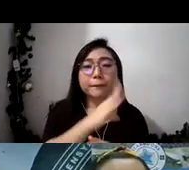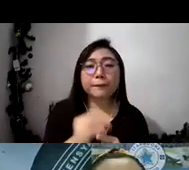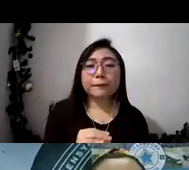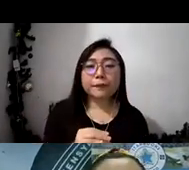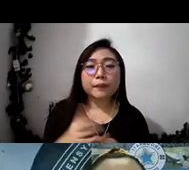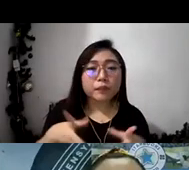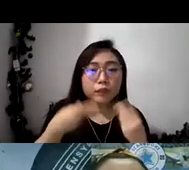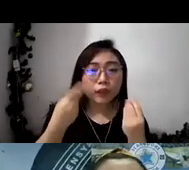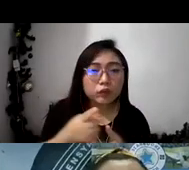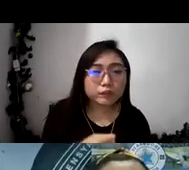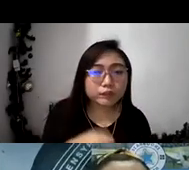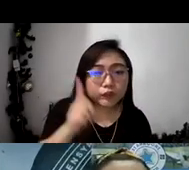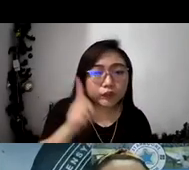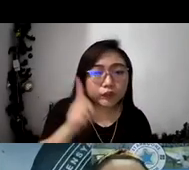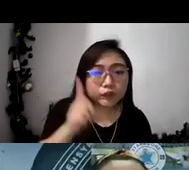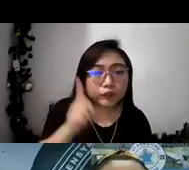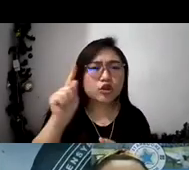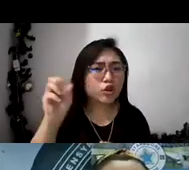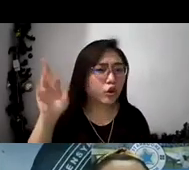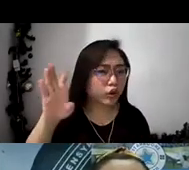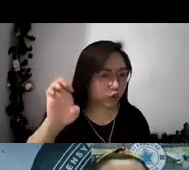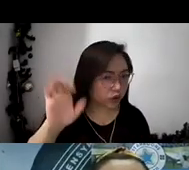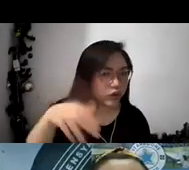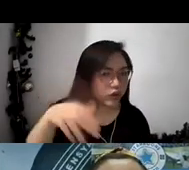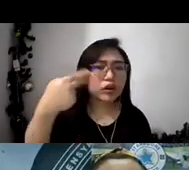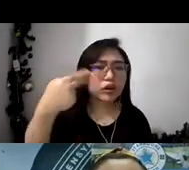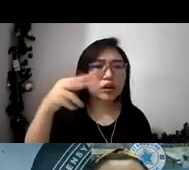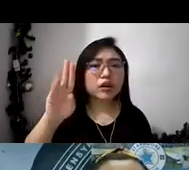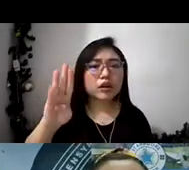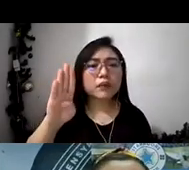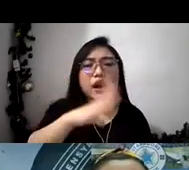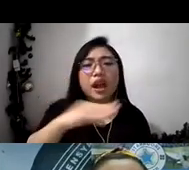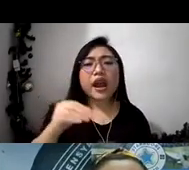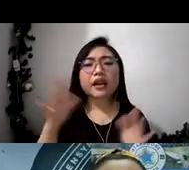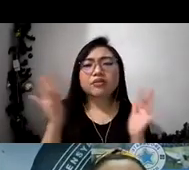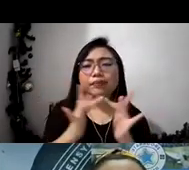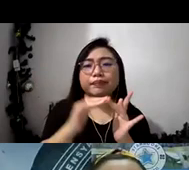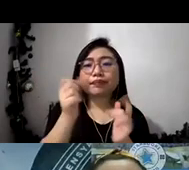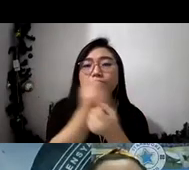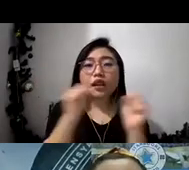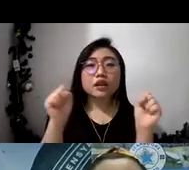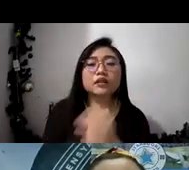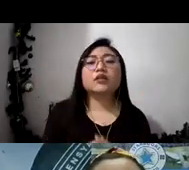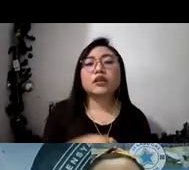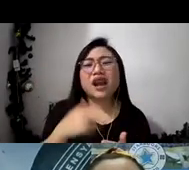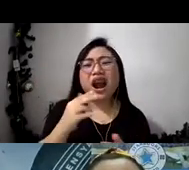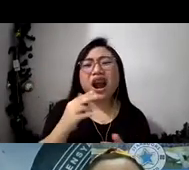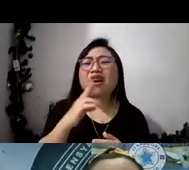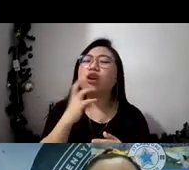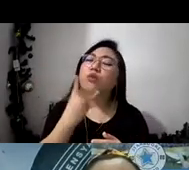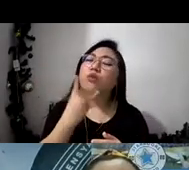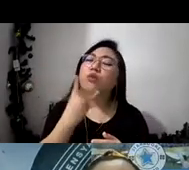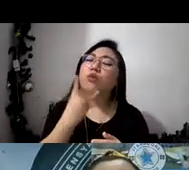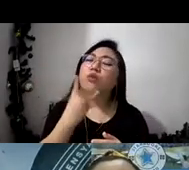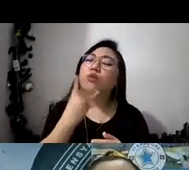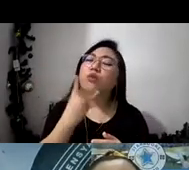One Store Hub, and then cybersecurity, are we serious about it? These are actually topics that